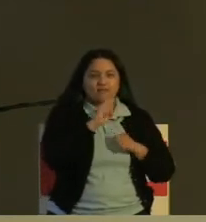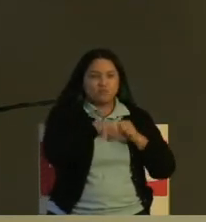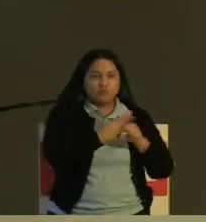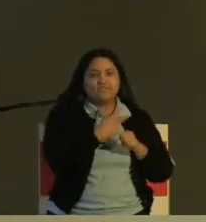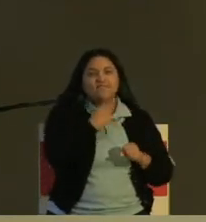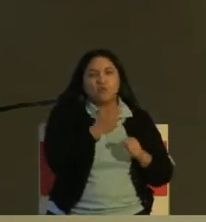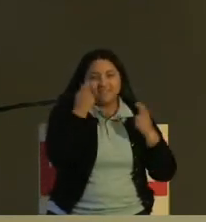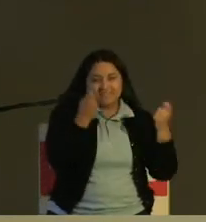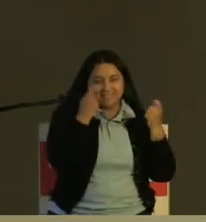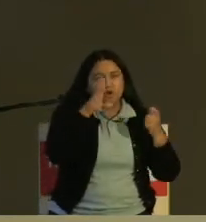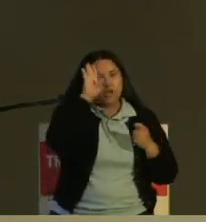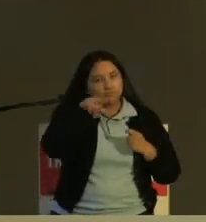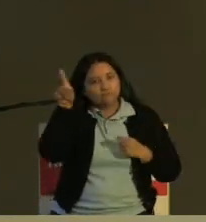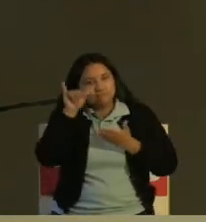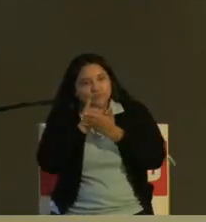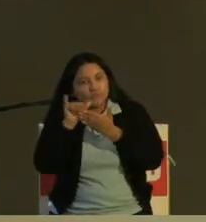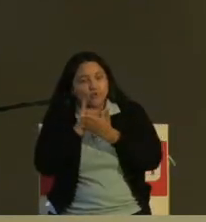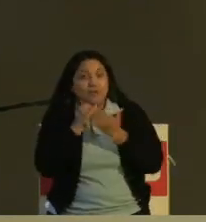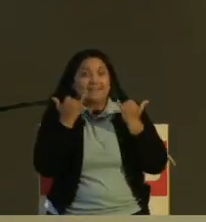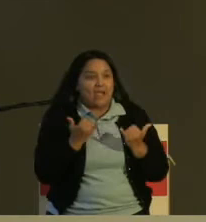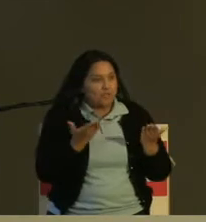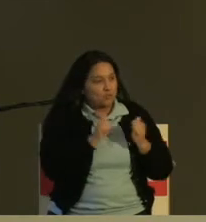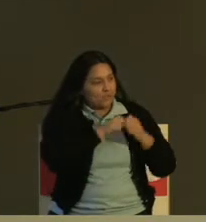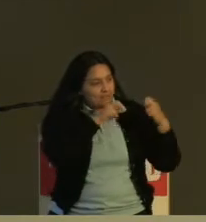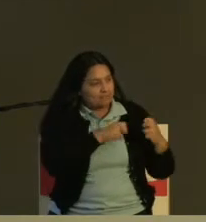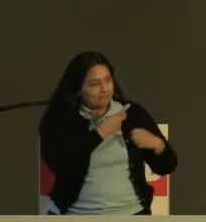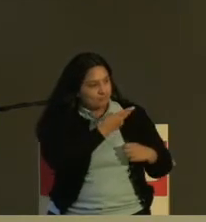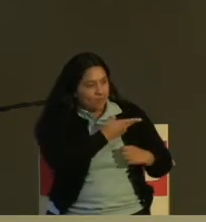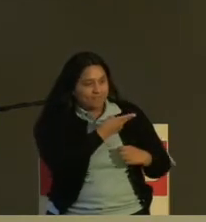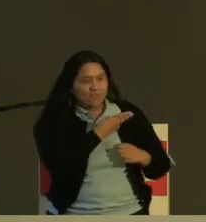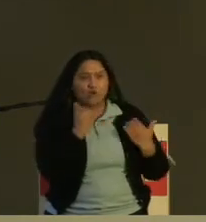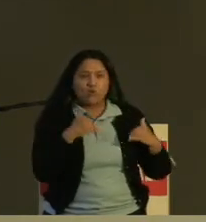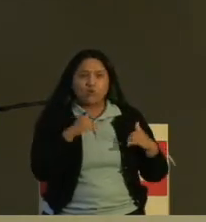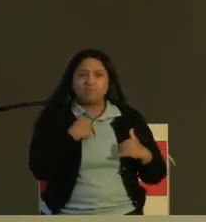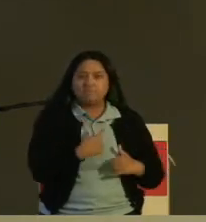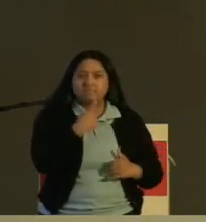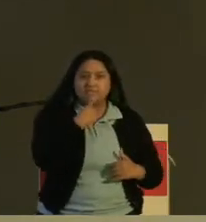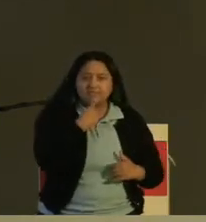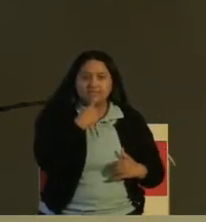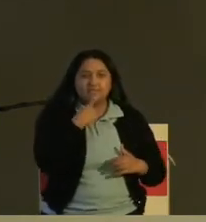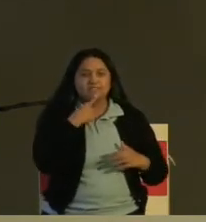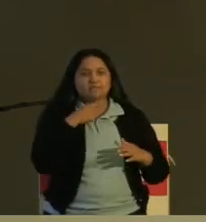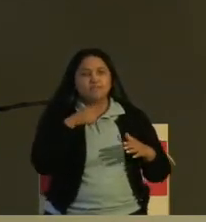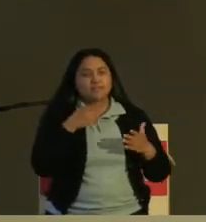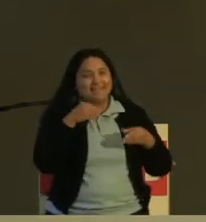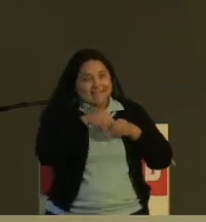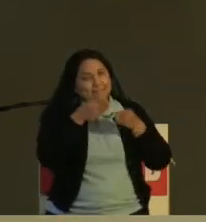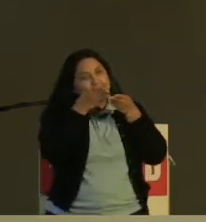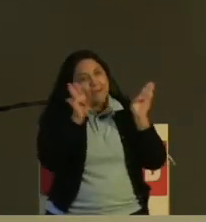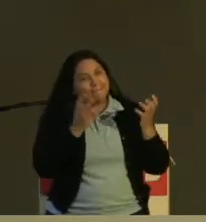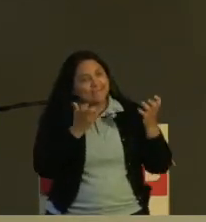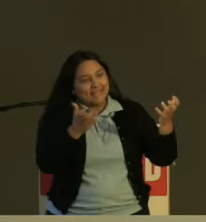and to be here with both of you. I've really missed being in a public space again, and